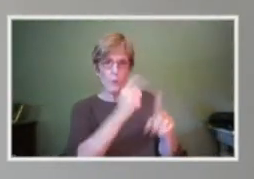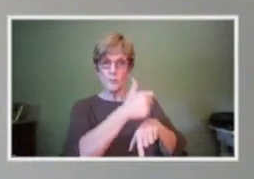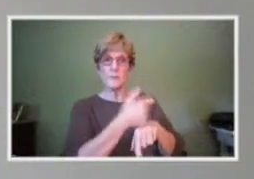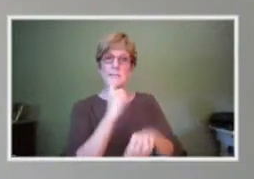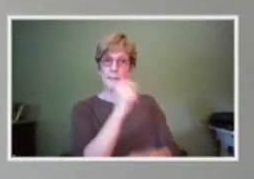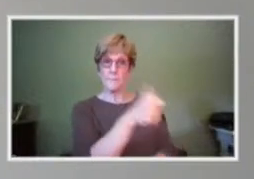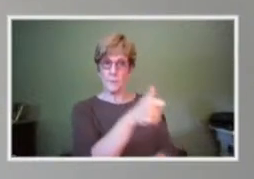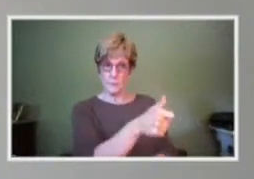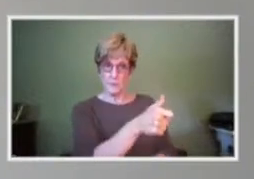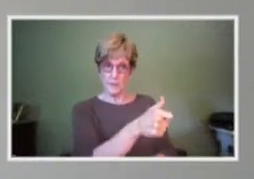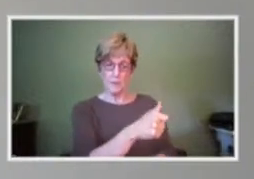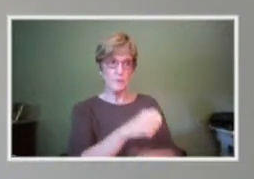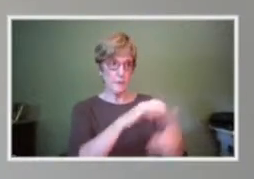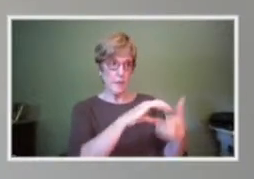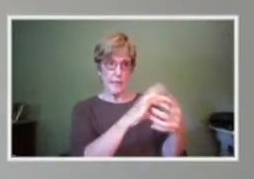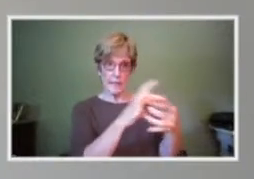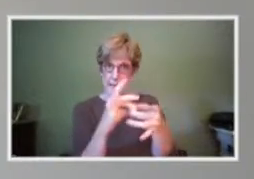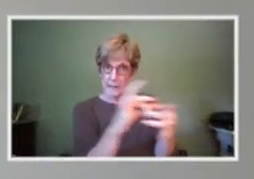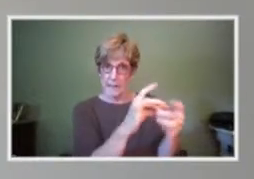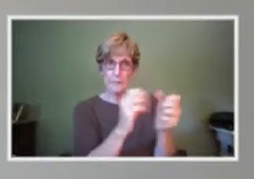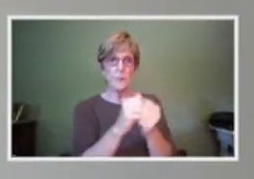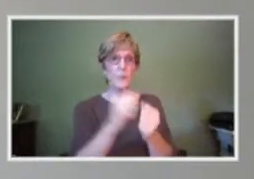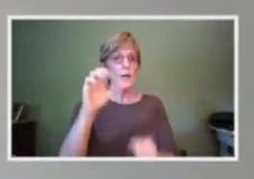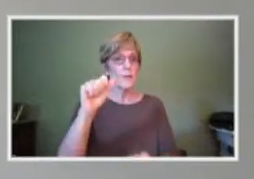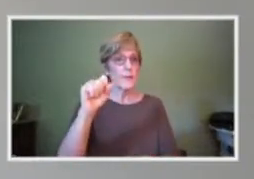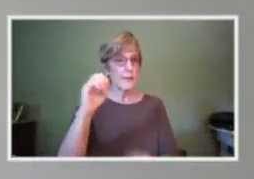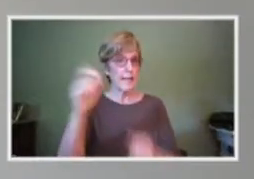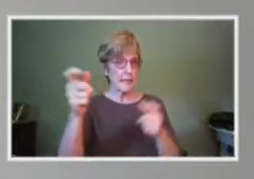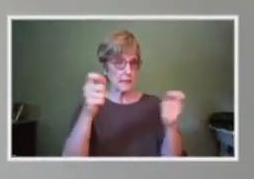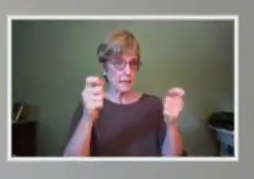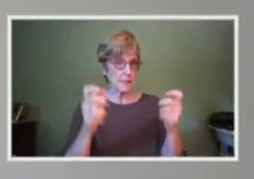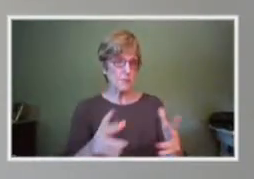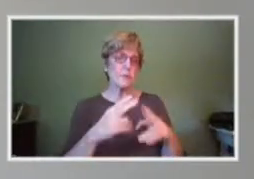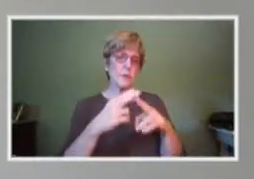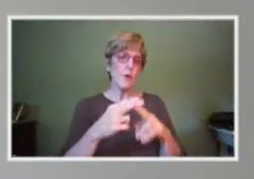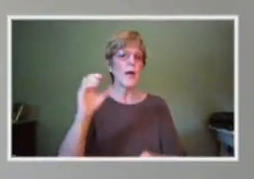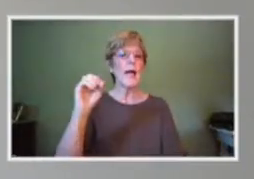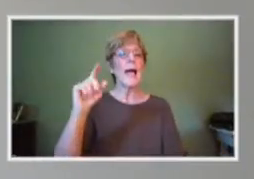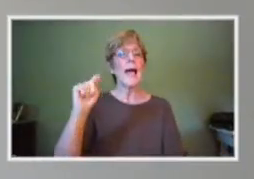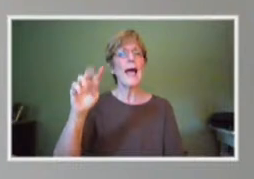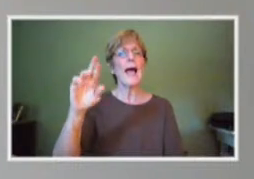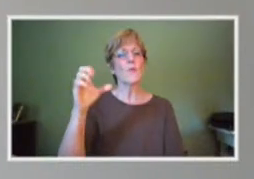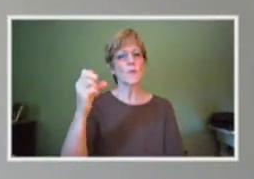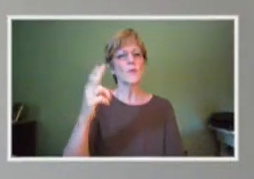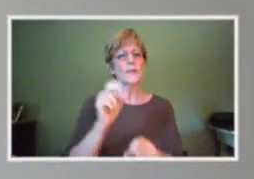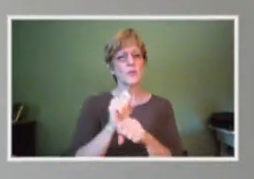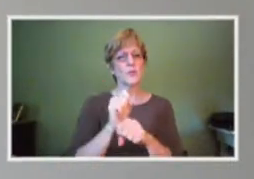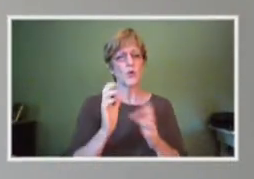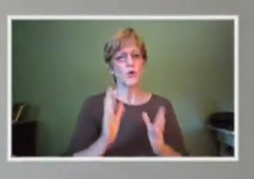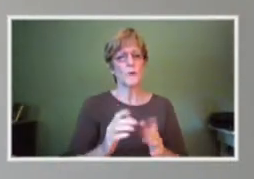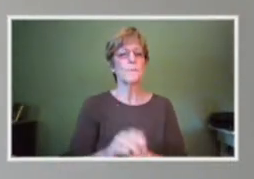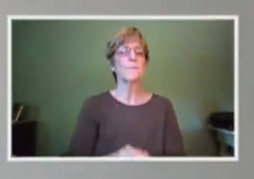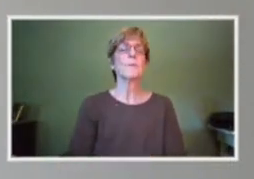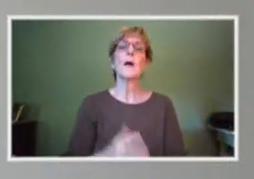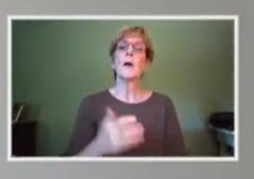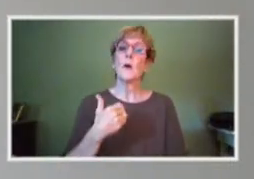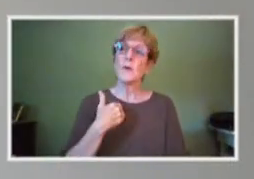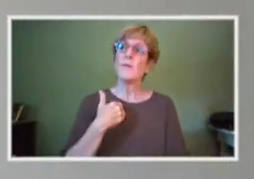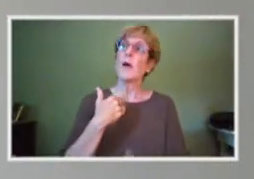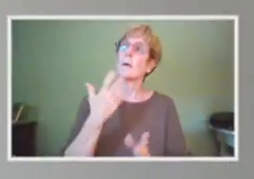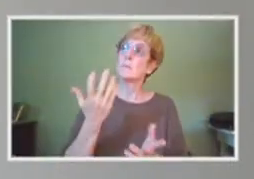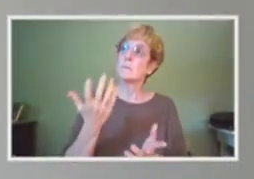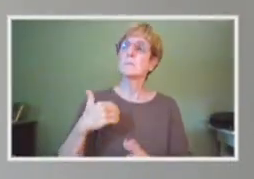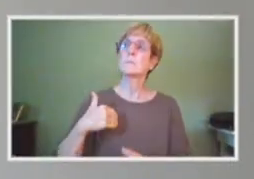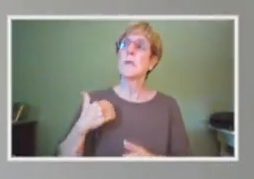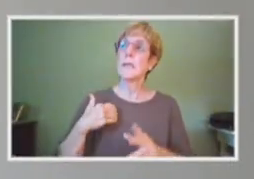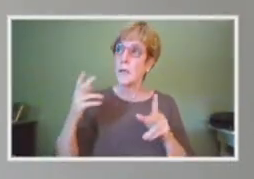in collaboration with the case manager, which we call an outreach worker. And so we've had cases where a young person went